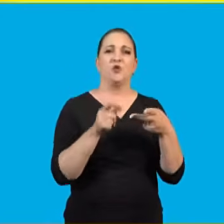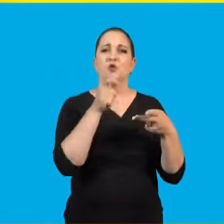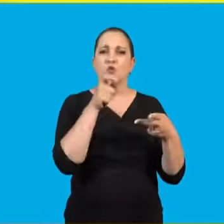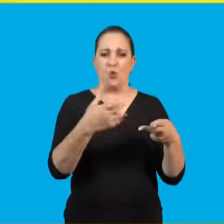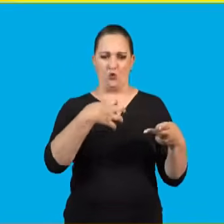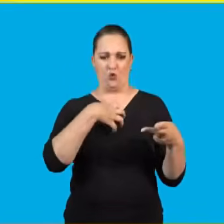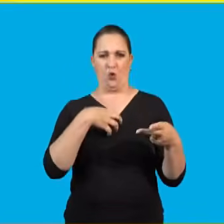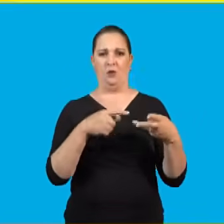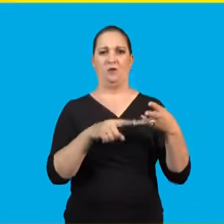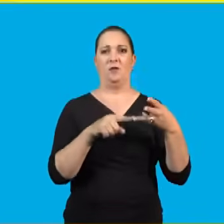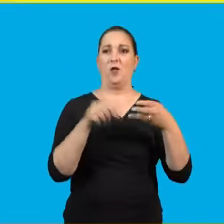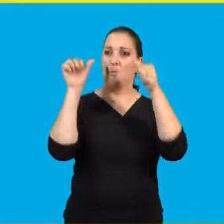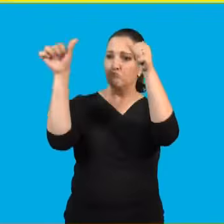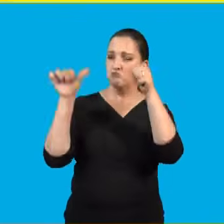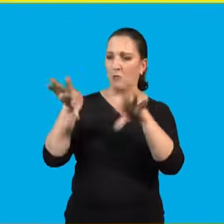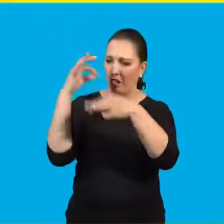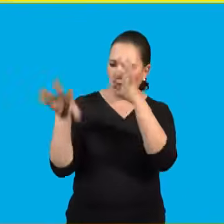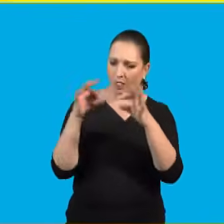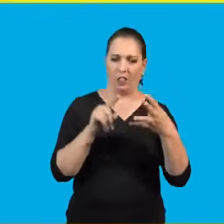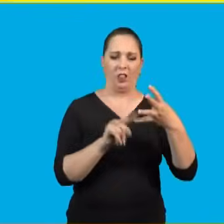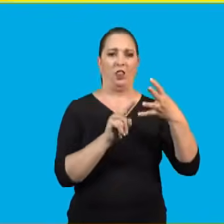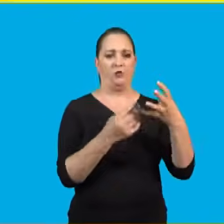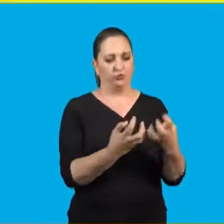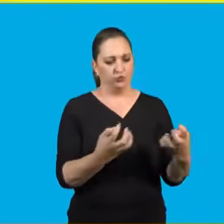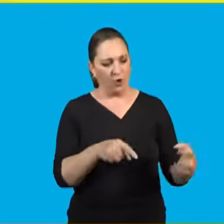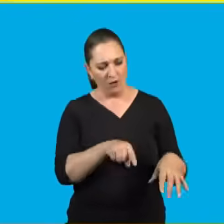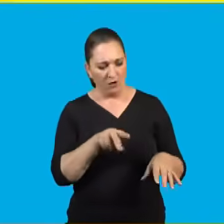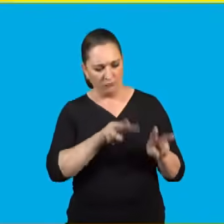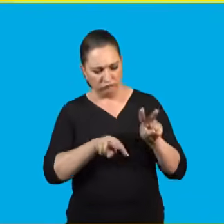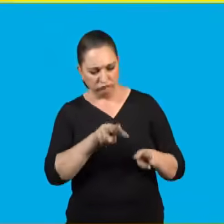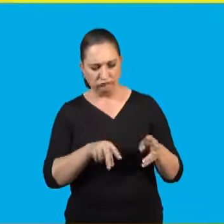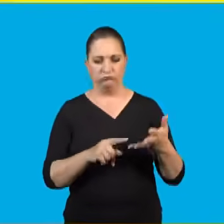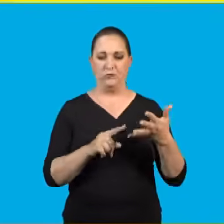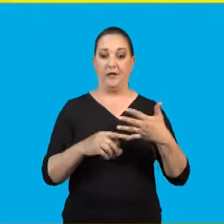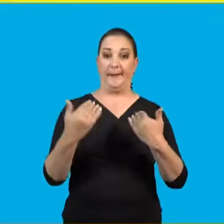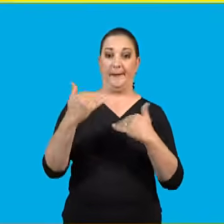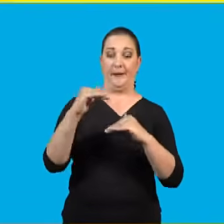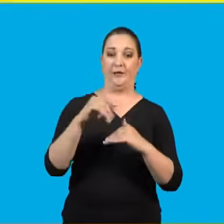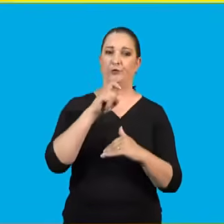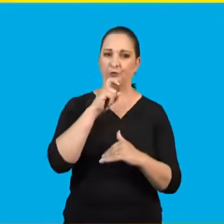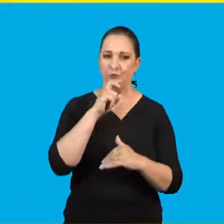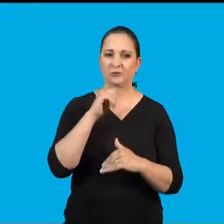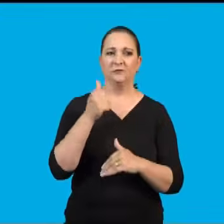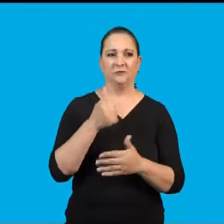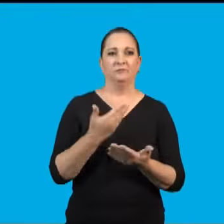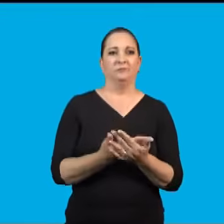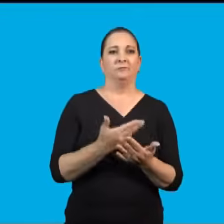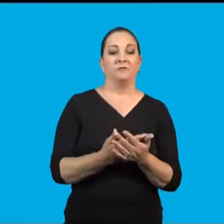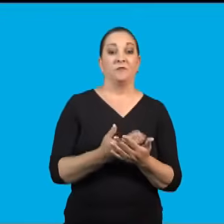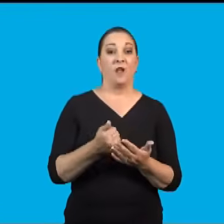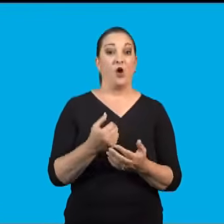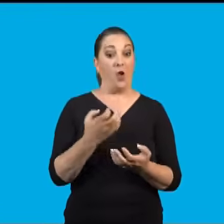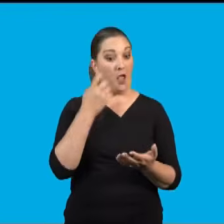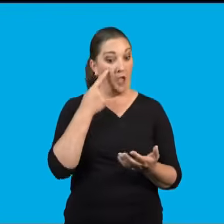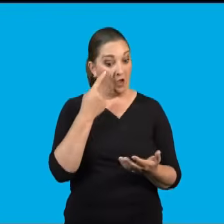defining words in your own terms, analyzing posters, interpreting sources, looking at usefulness and limitations, and